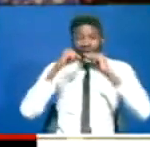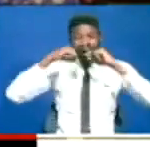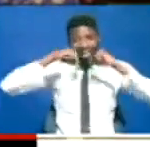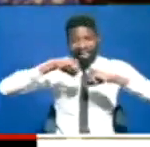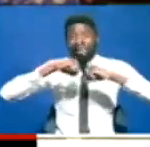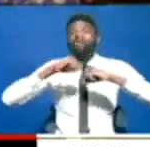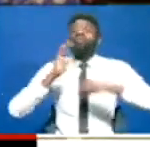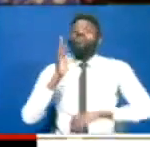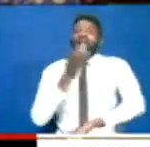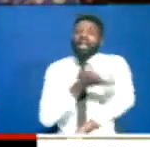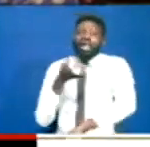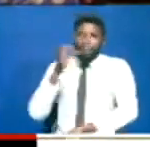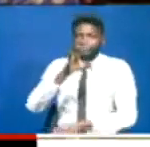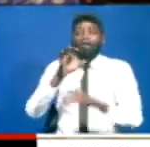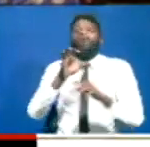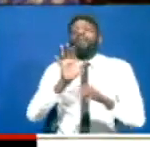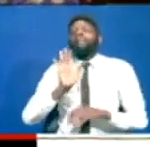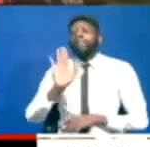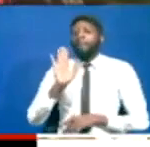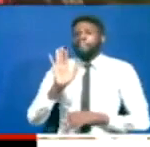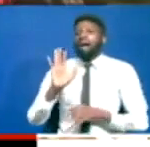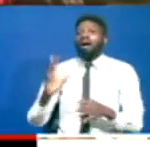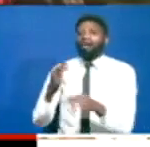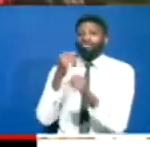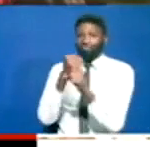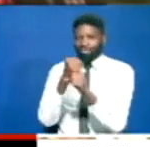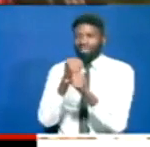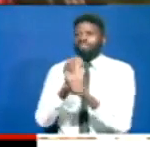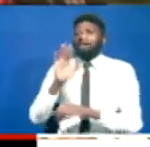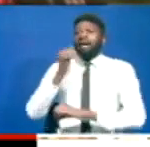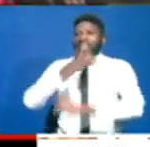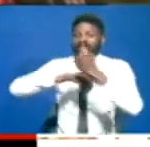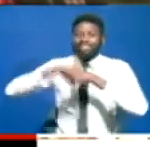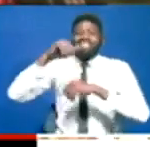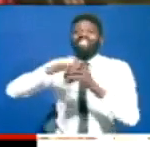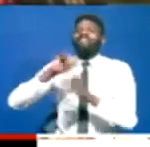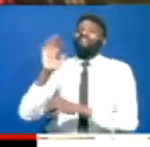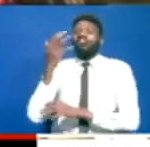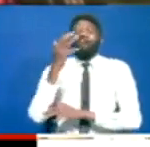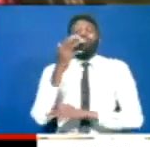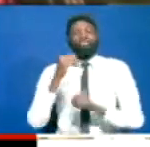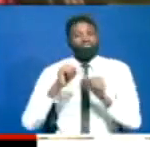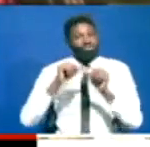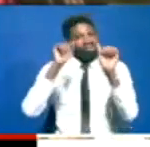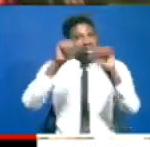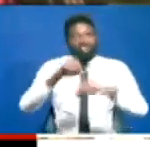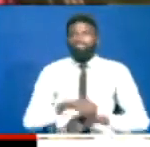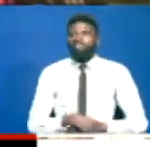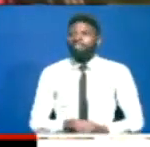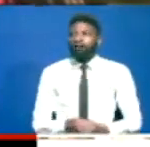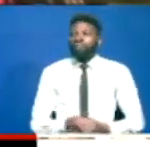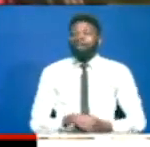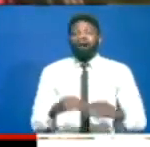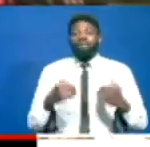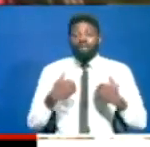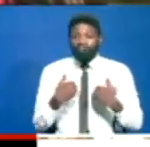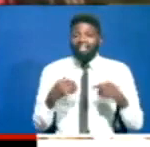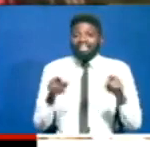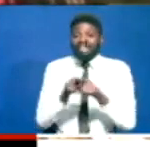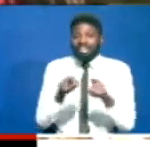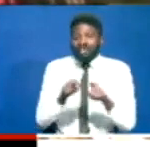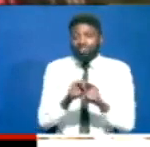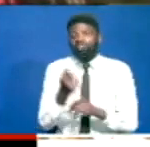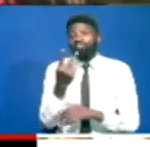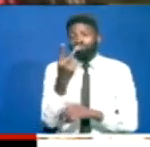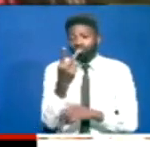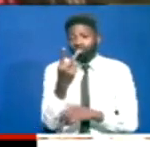their activities in the forest. Happy to note that the two PFMPs have prioritized non-extractive